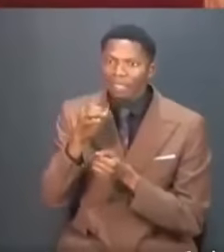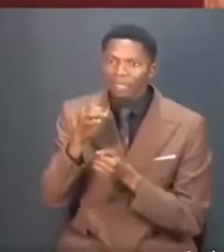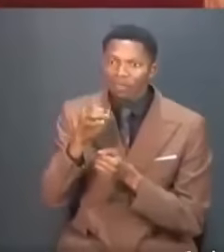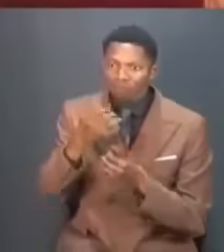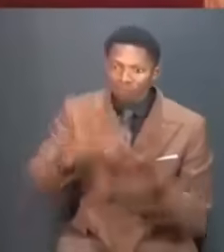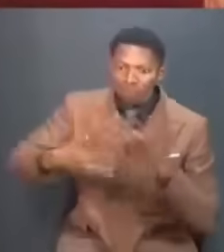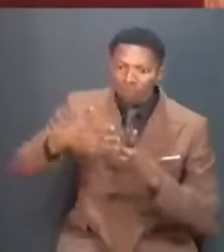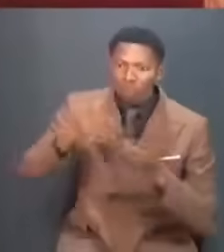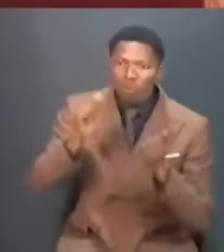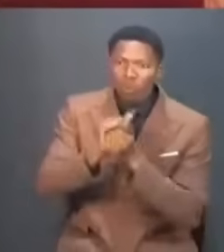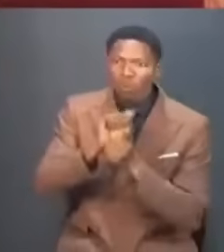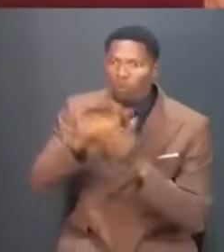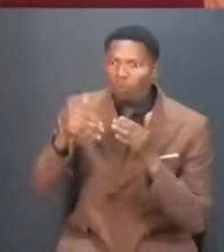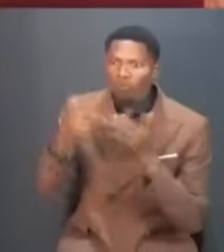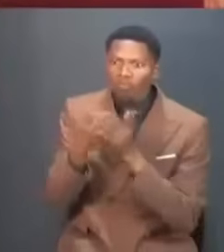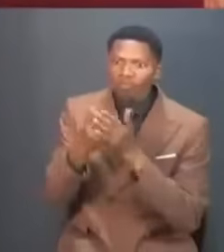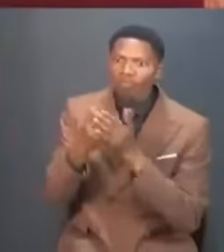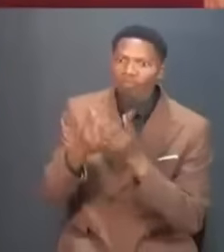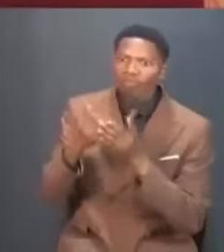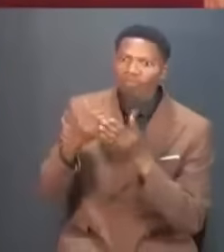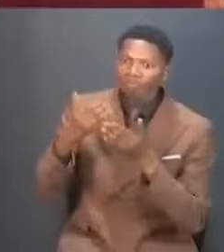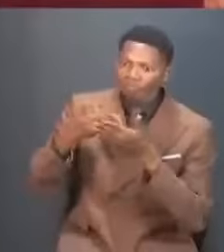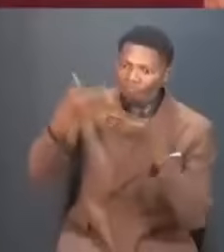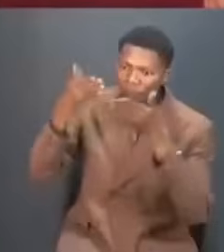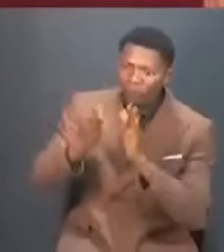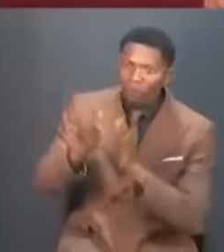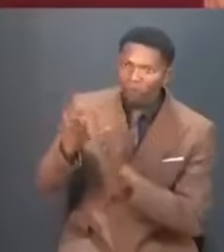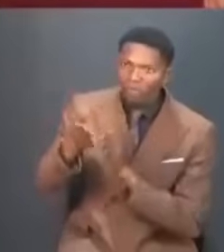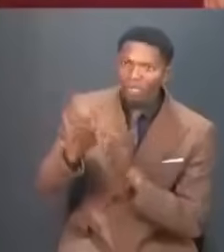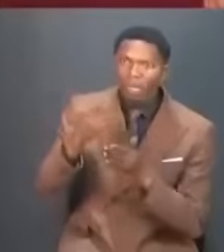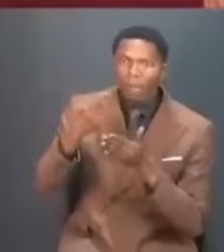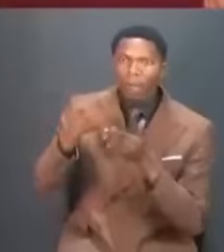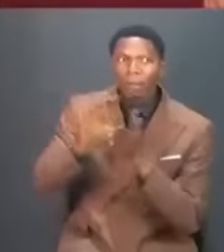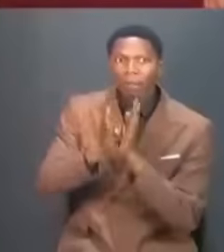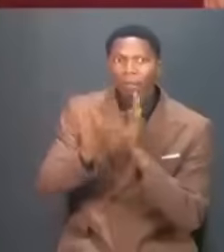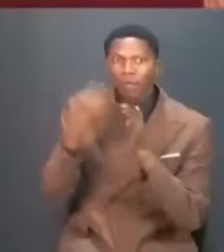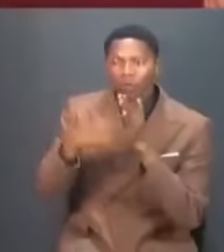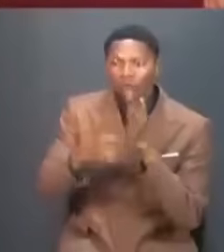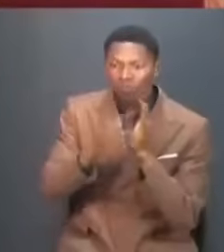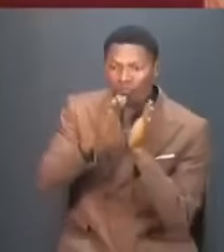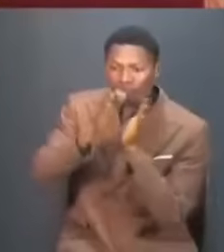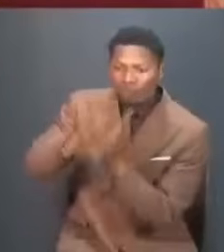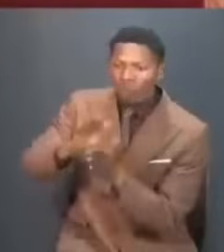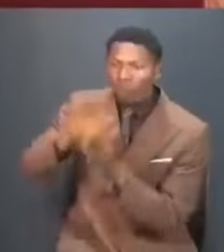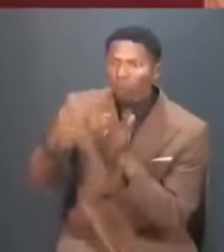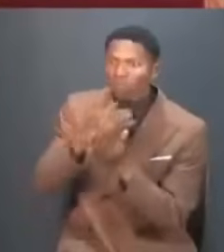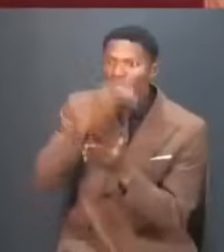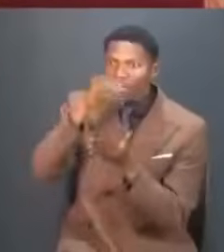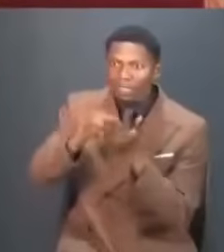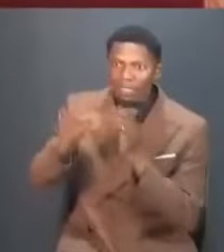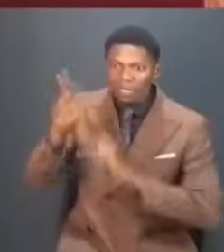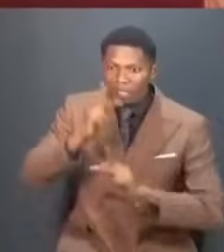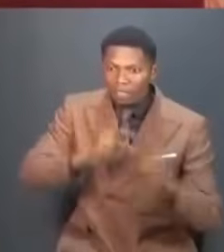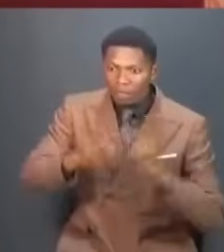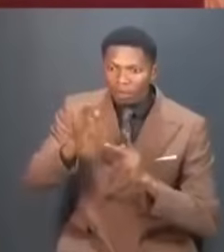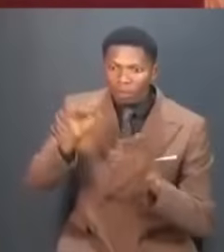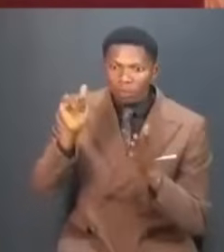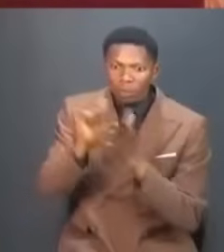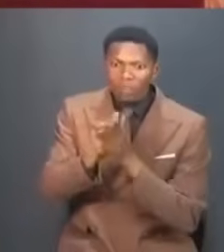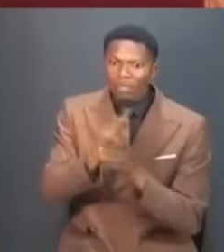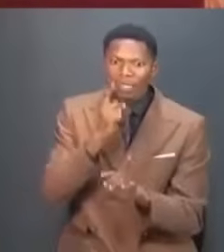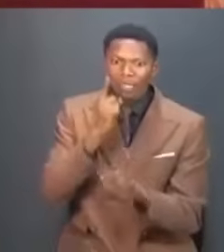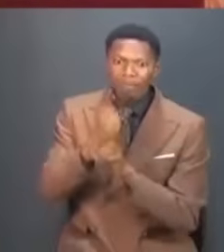the consumers directly, as a way of removing those middle people who exploit the system in their